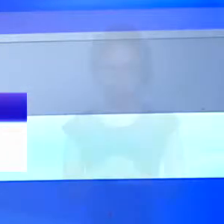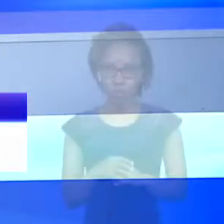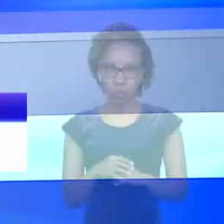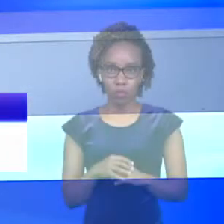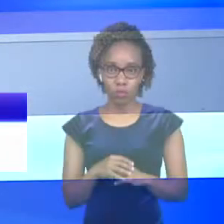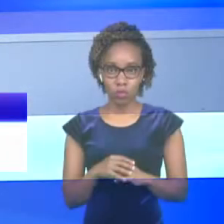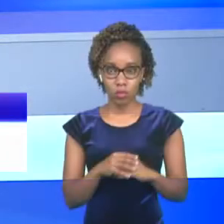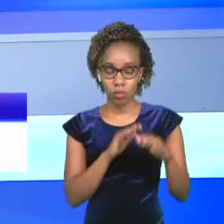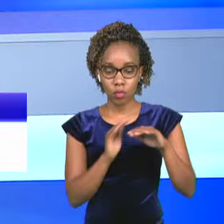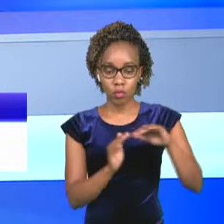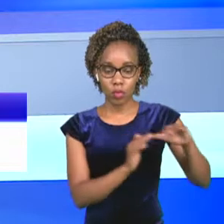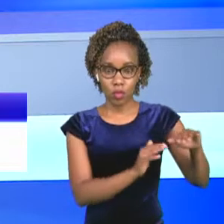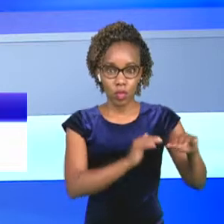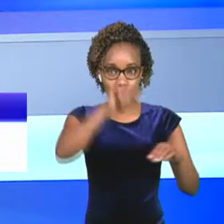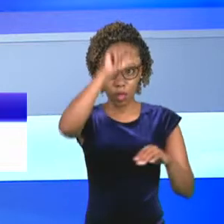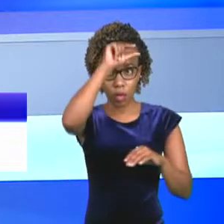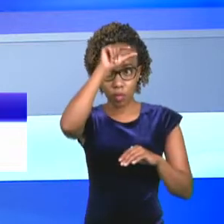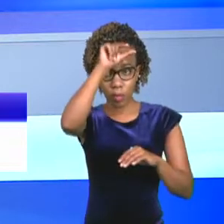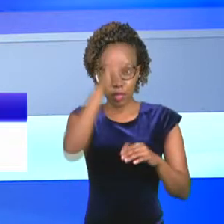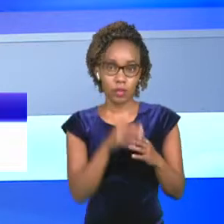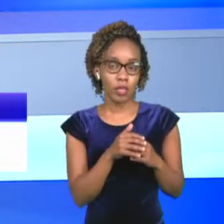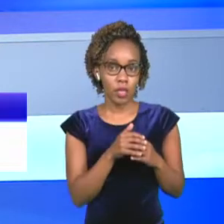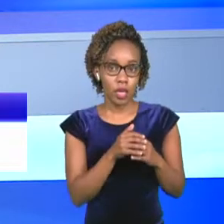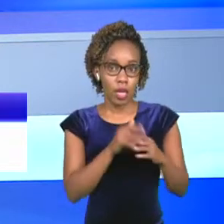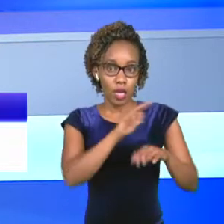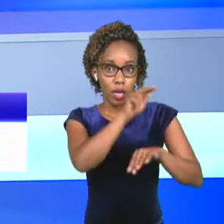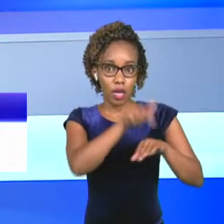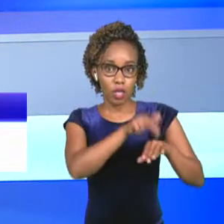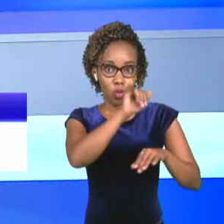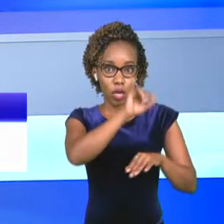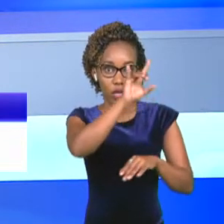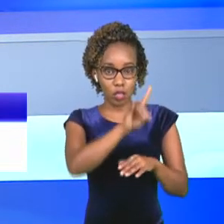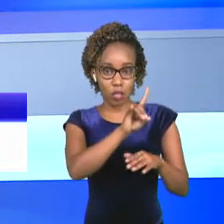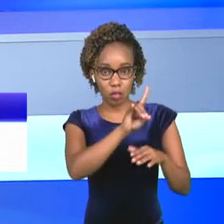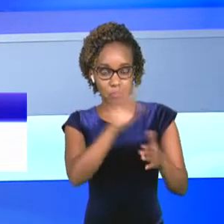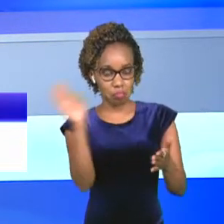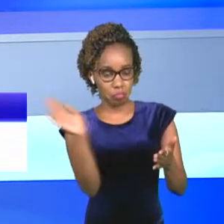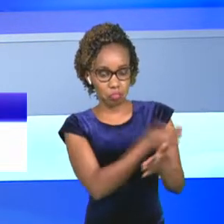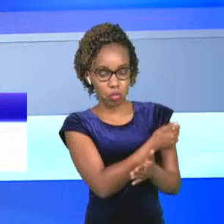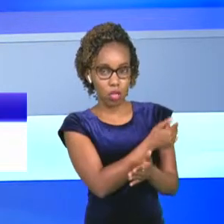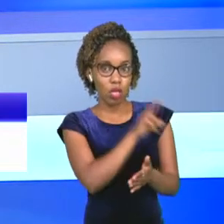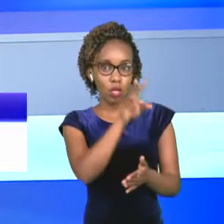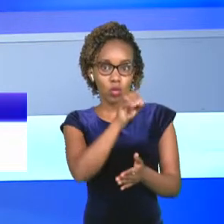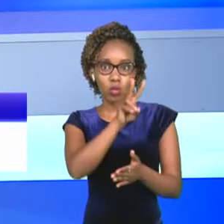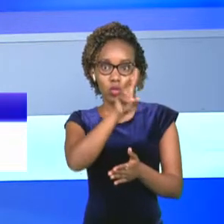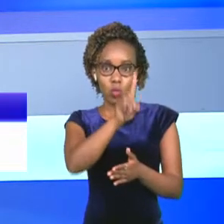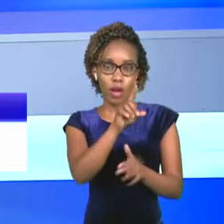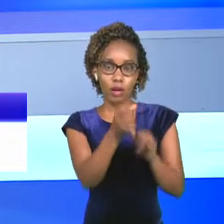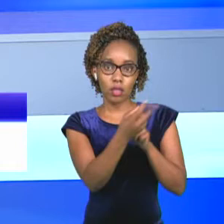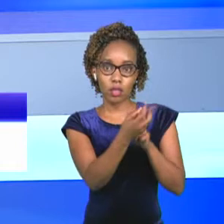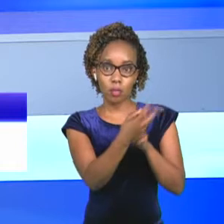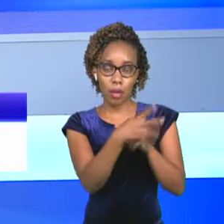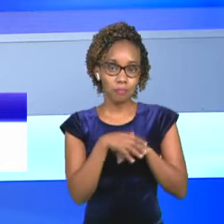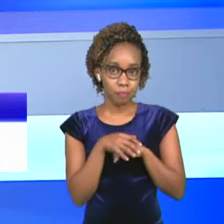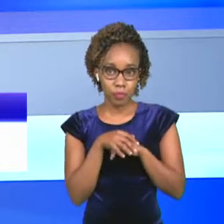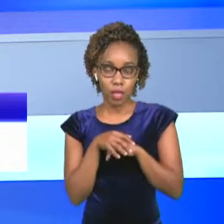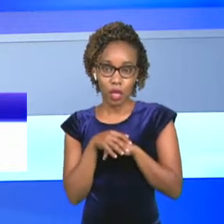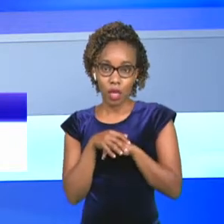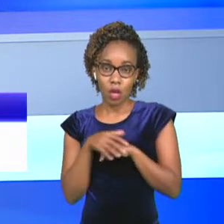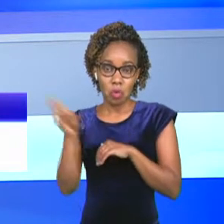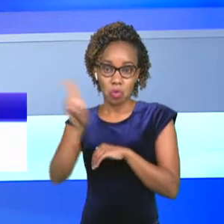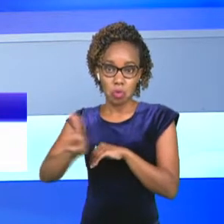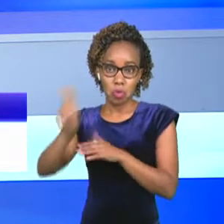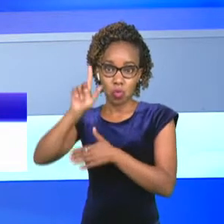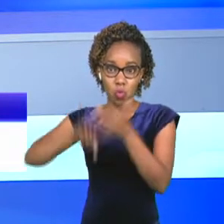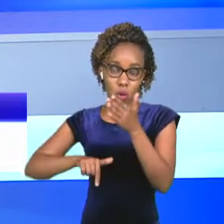Moving on, the government will phase out current national identification cards by December 12, 2021. They will instead be replaced by